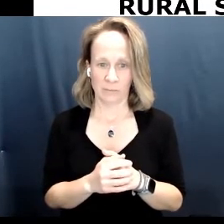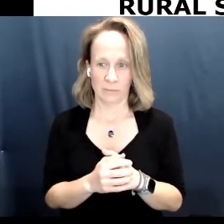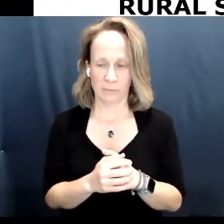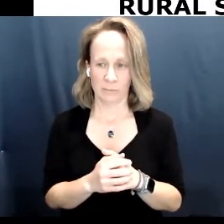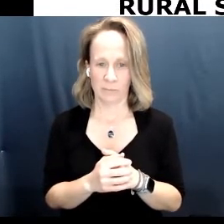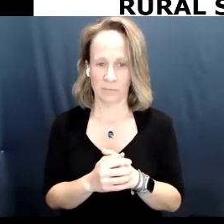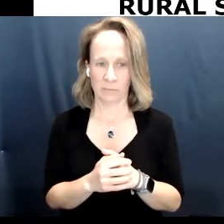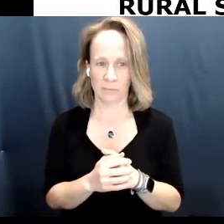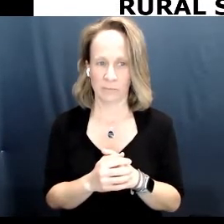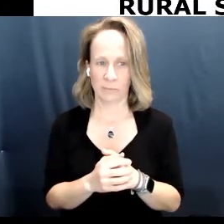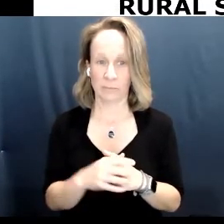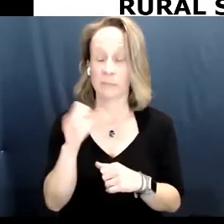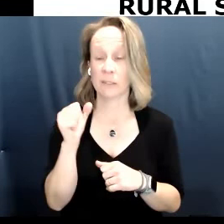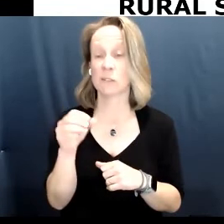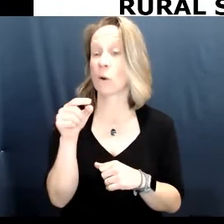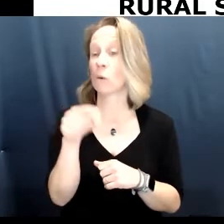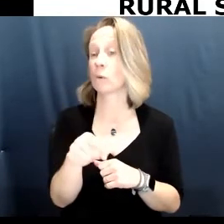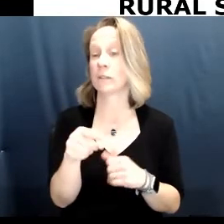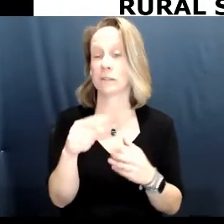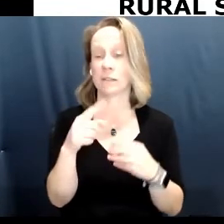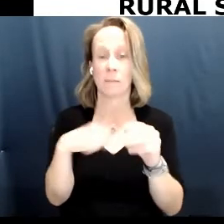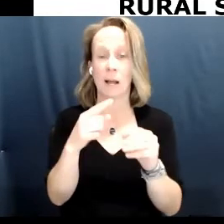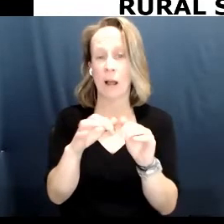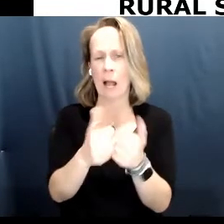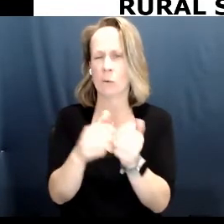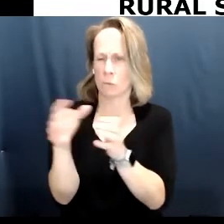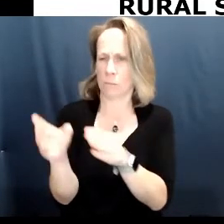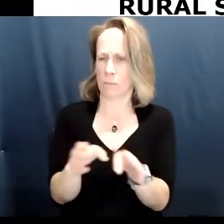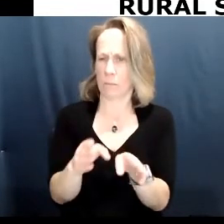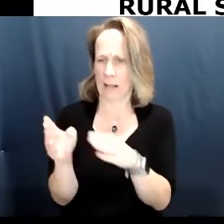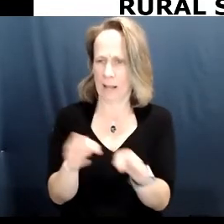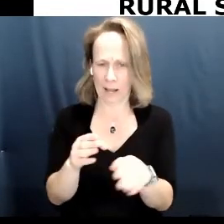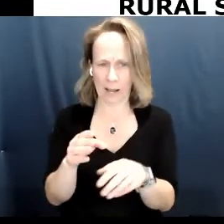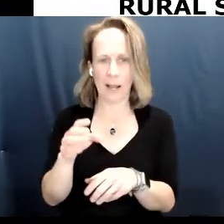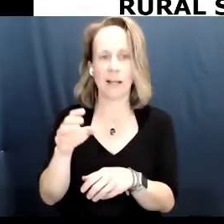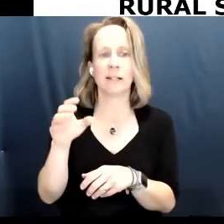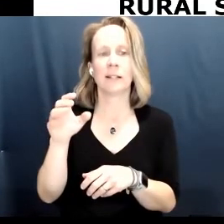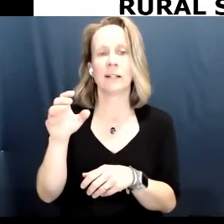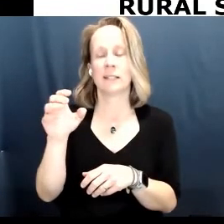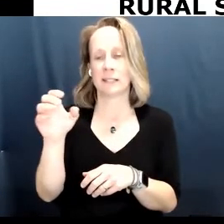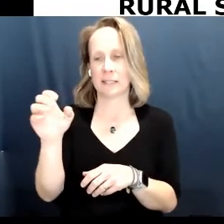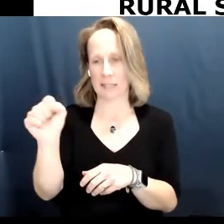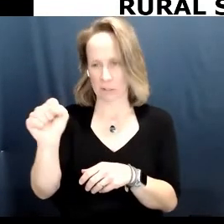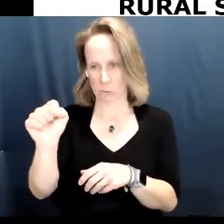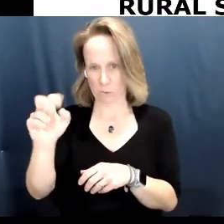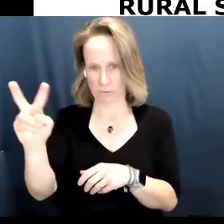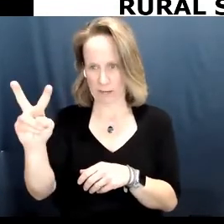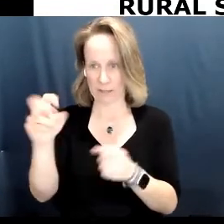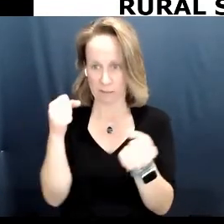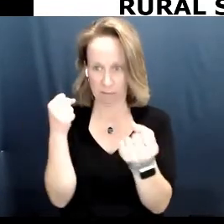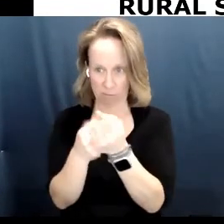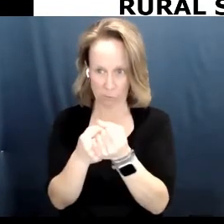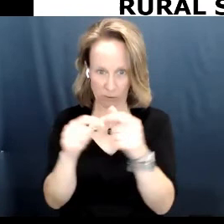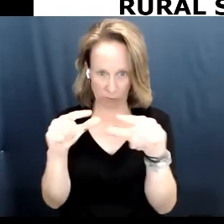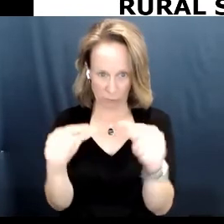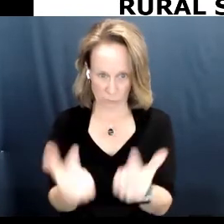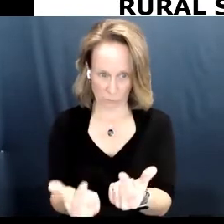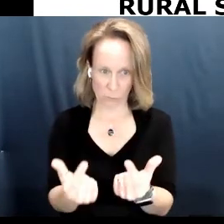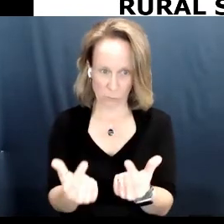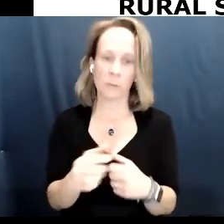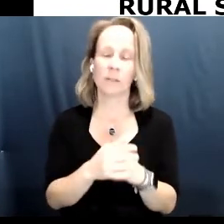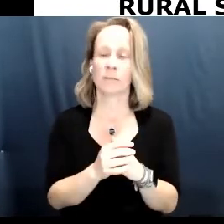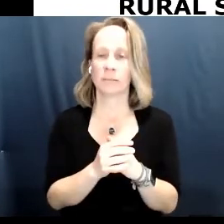So this is planning a sexual violence support group, and it's part of the Rural Sexual Violence Support Group webinar series.